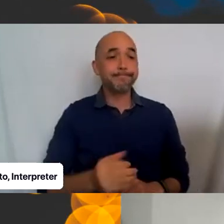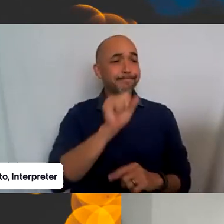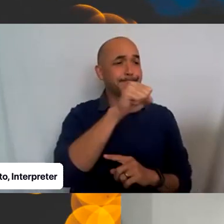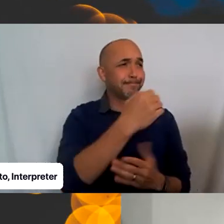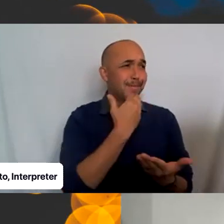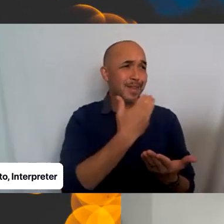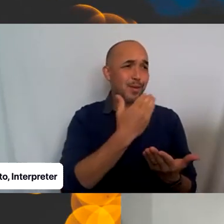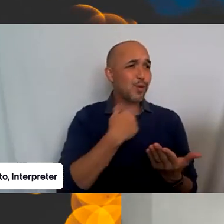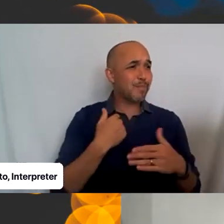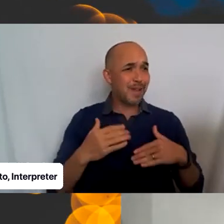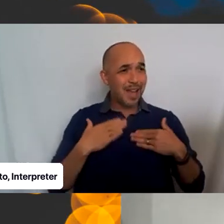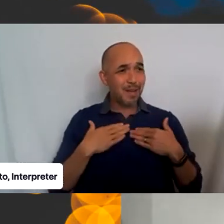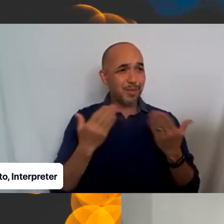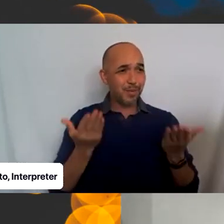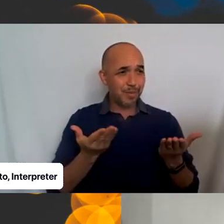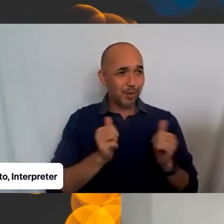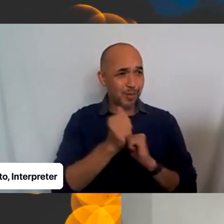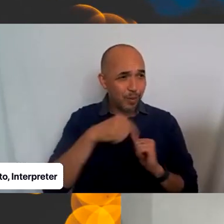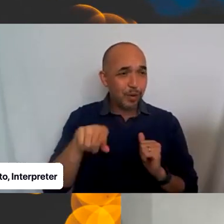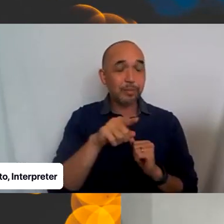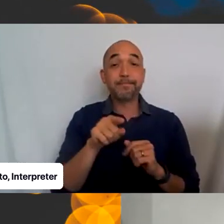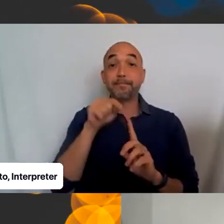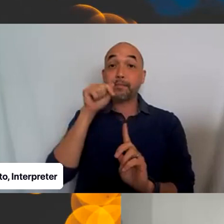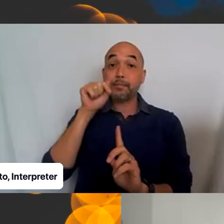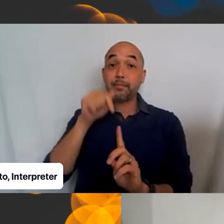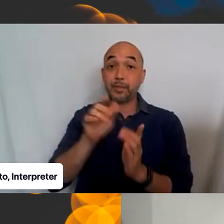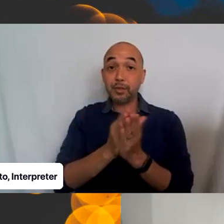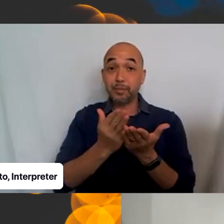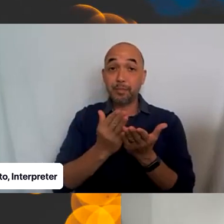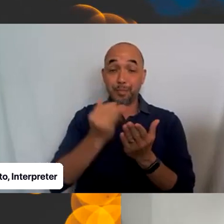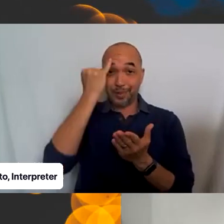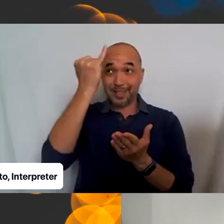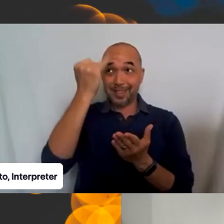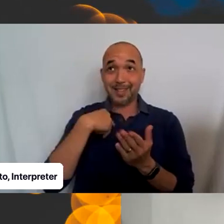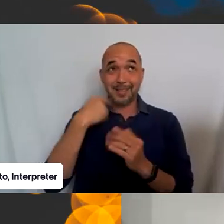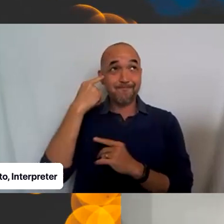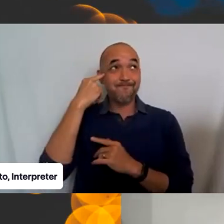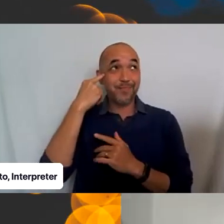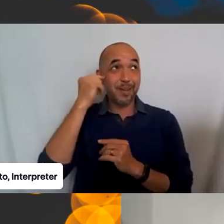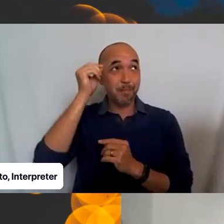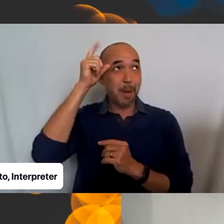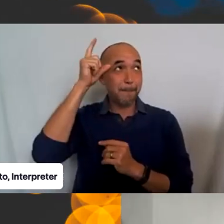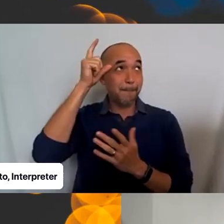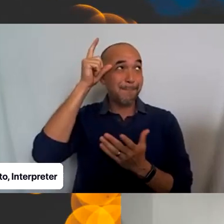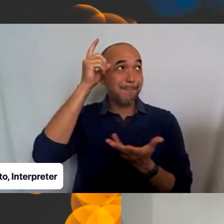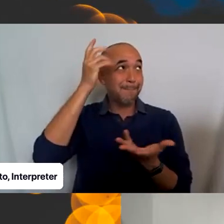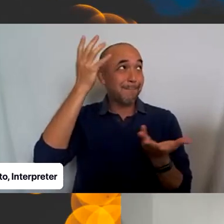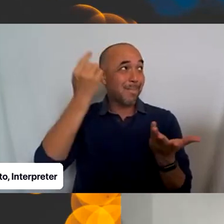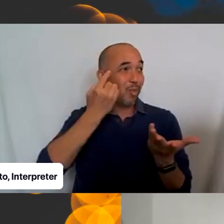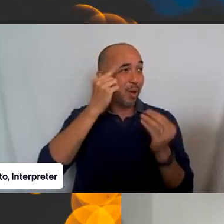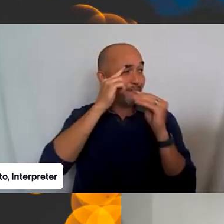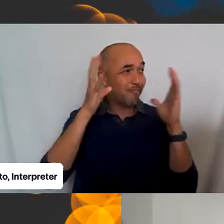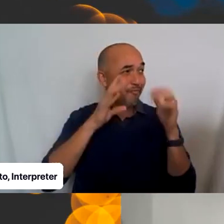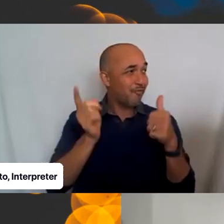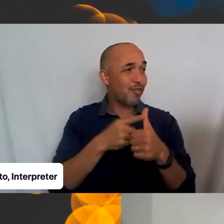So this book idea came to me probably 6 years ago.